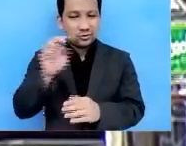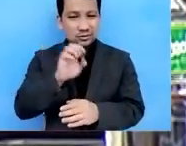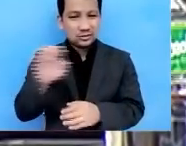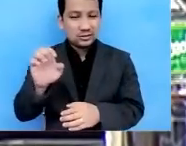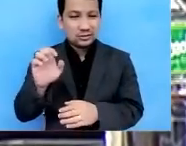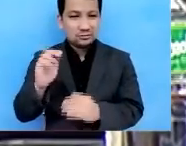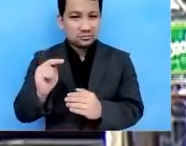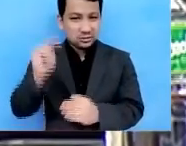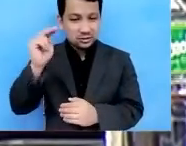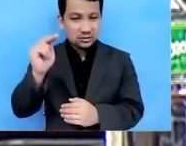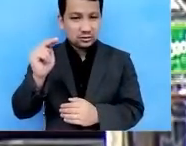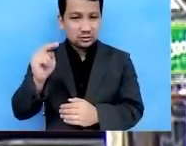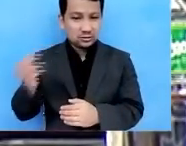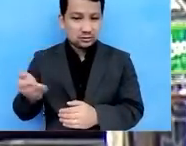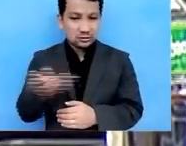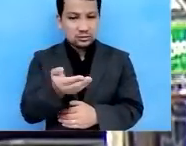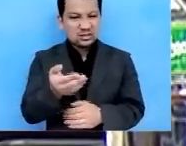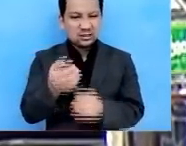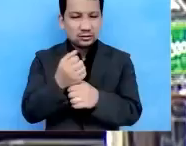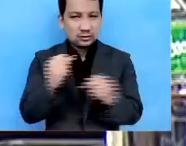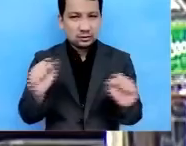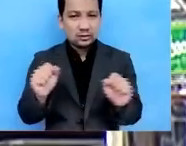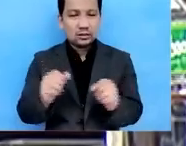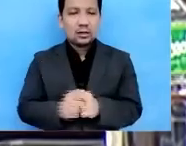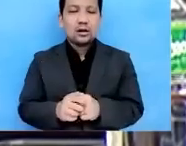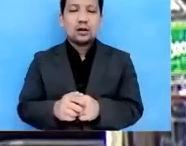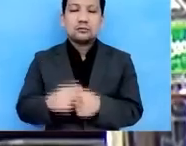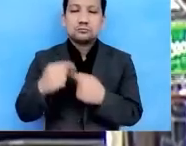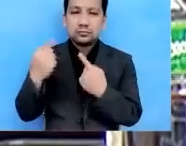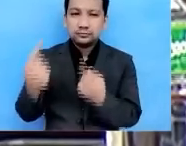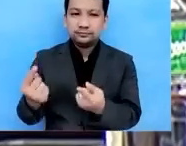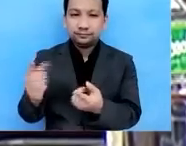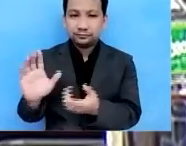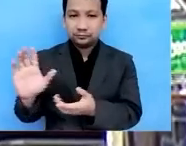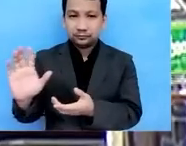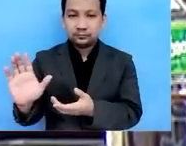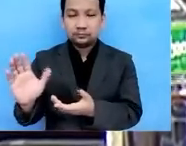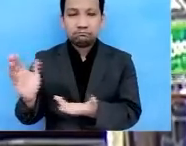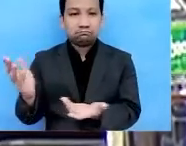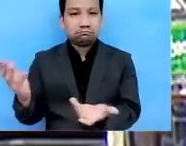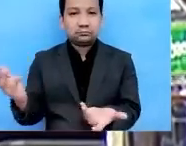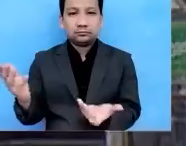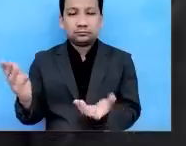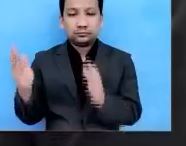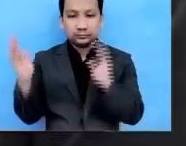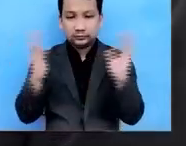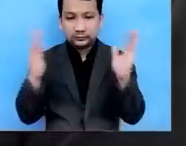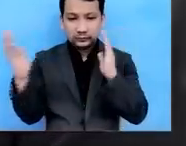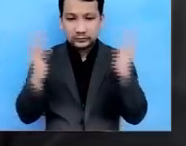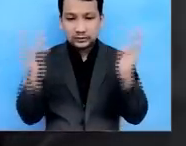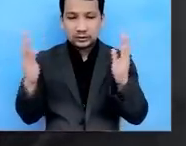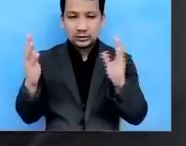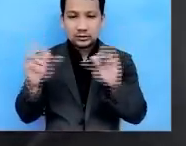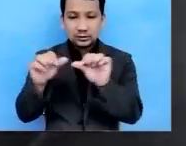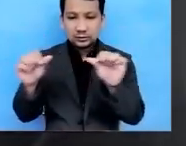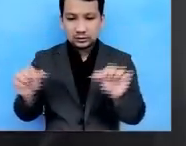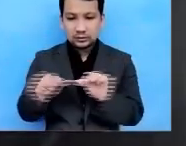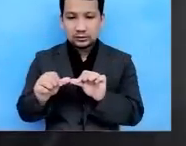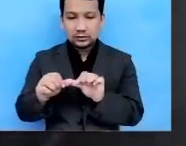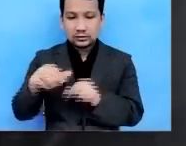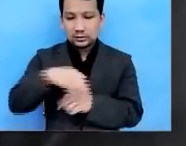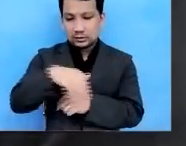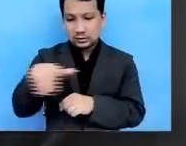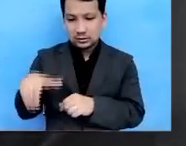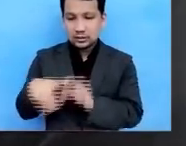terms of maritime security. While on the disaster side, in the areas of Cagayan